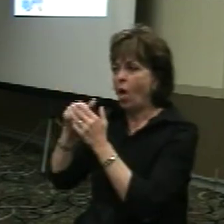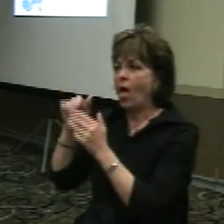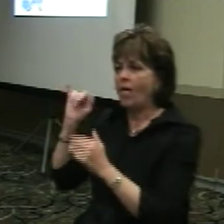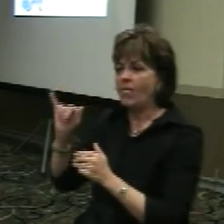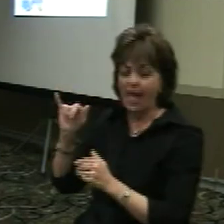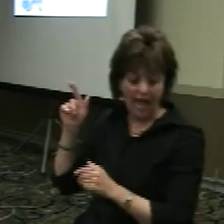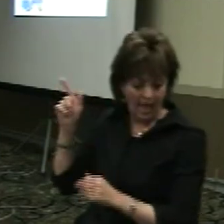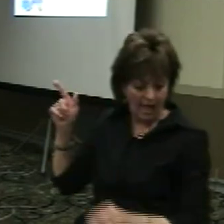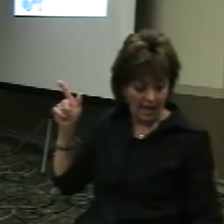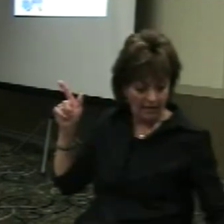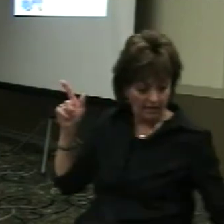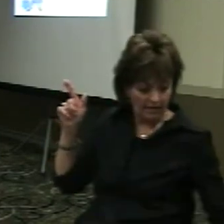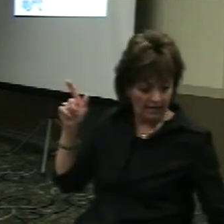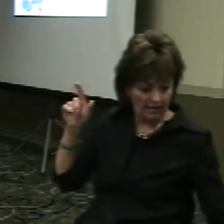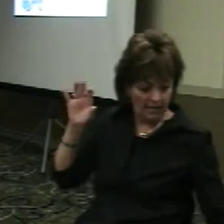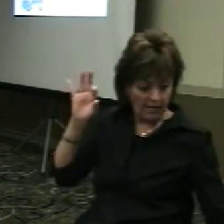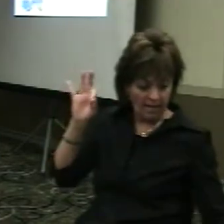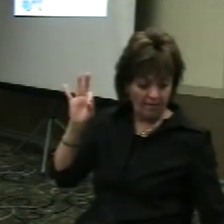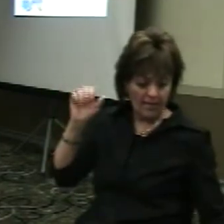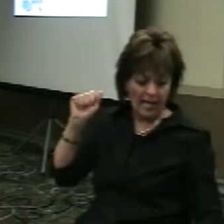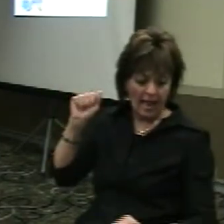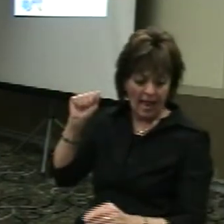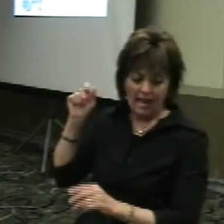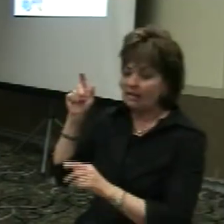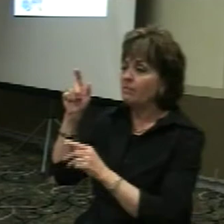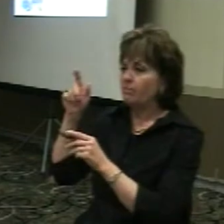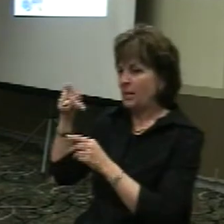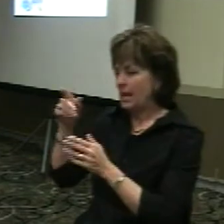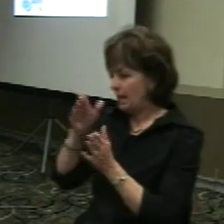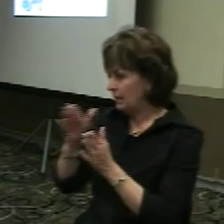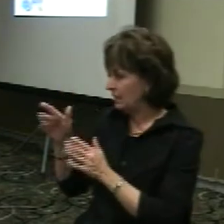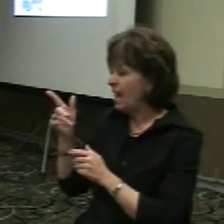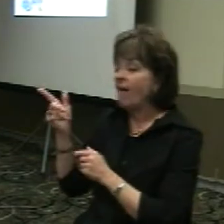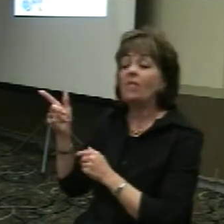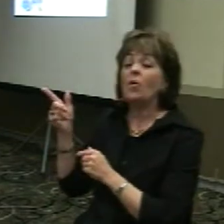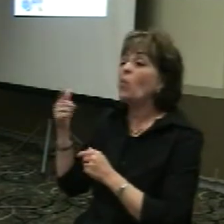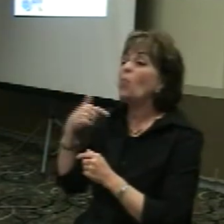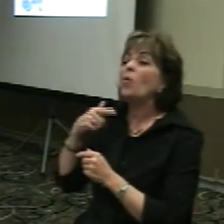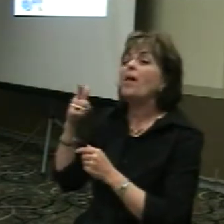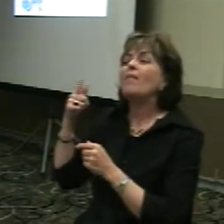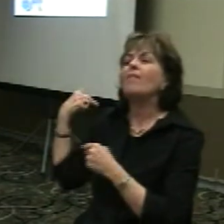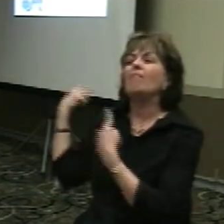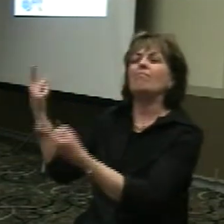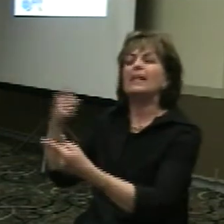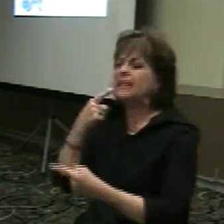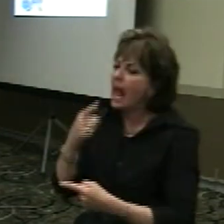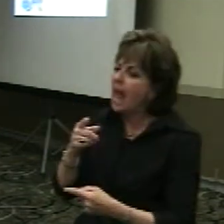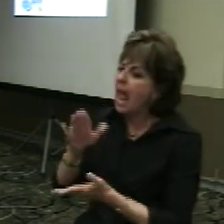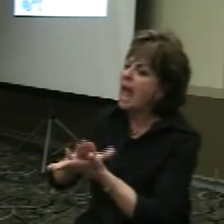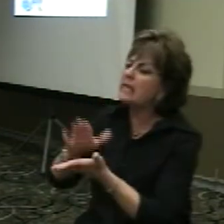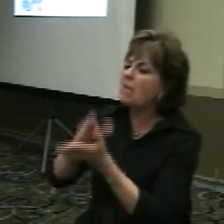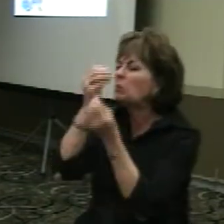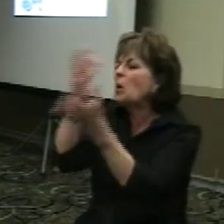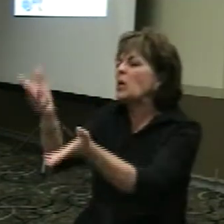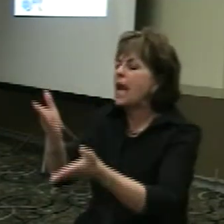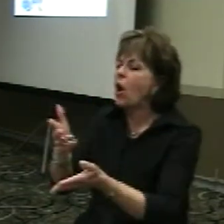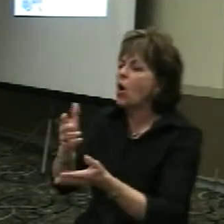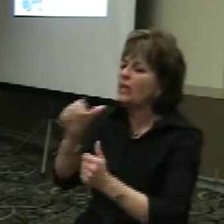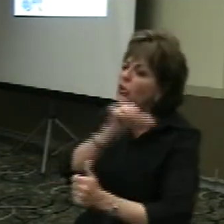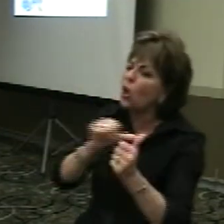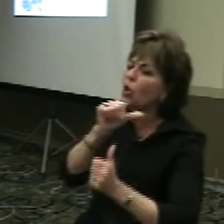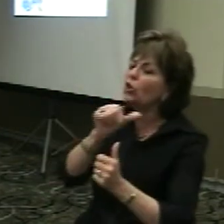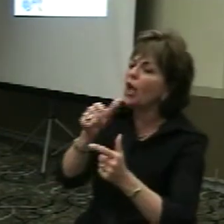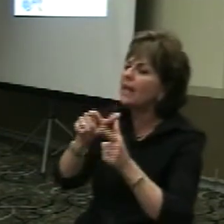So a number of years ago when we were saying inclusion is the right thing to do simply because we really don't care about the academics, it's the social, it's the